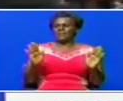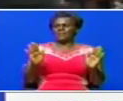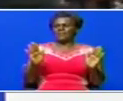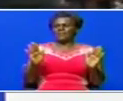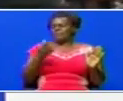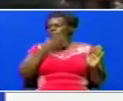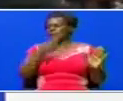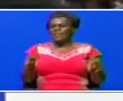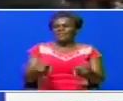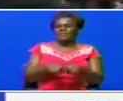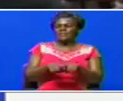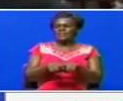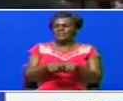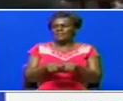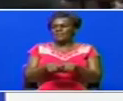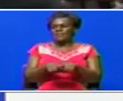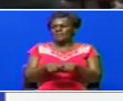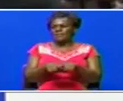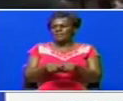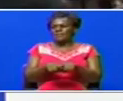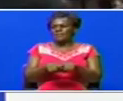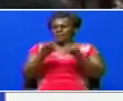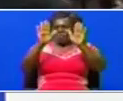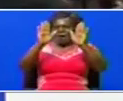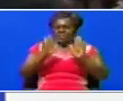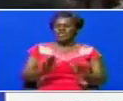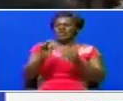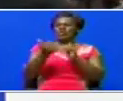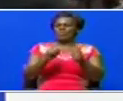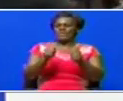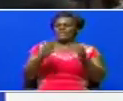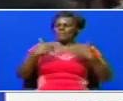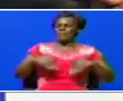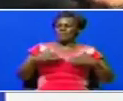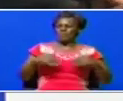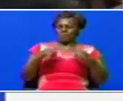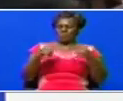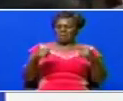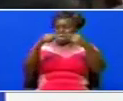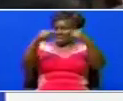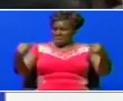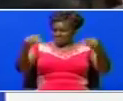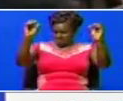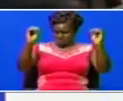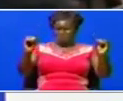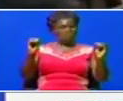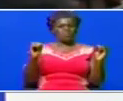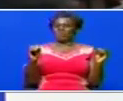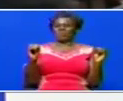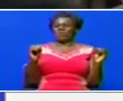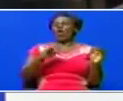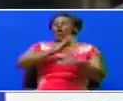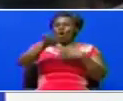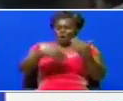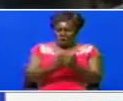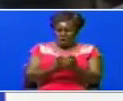to our brothers who were worthy competitors, we are not enemies. We are all citizens of